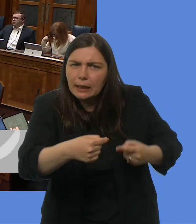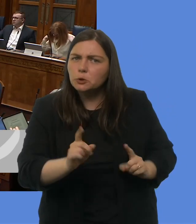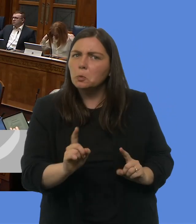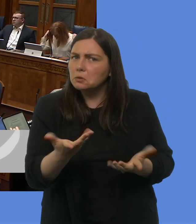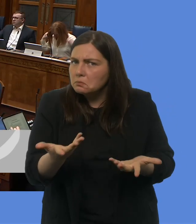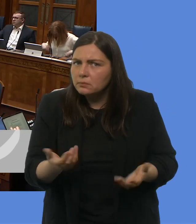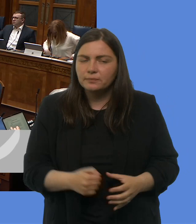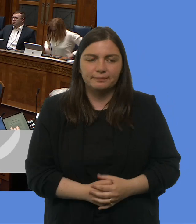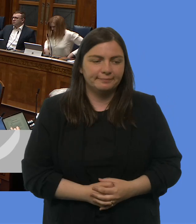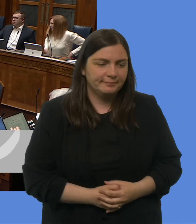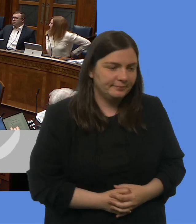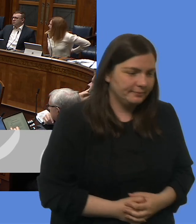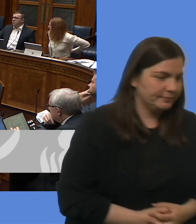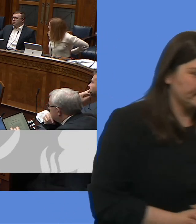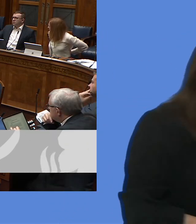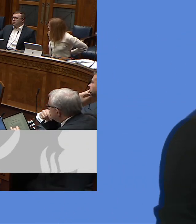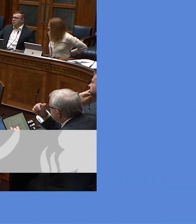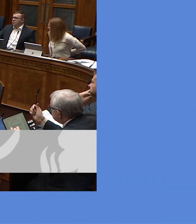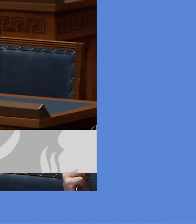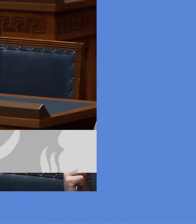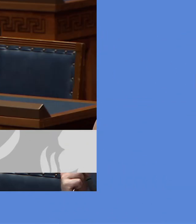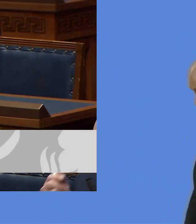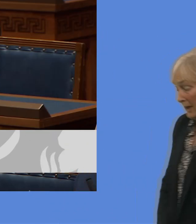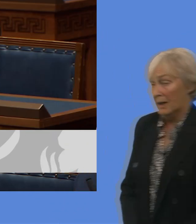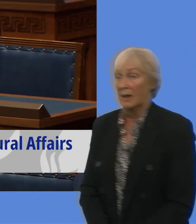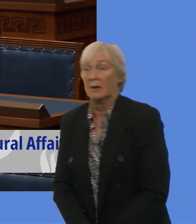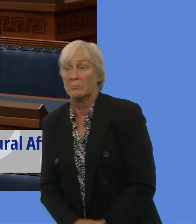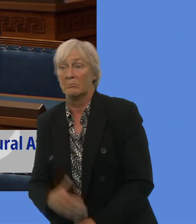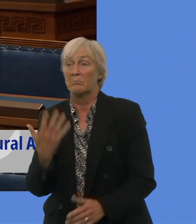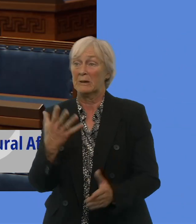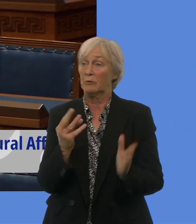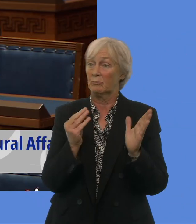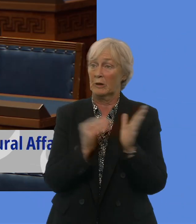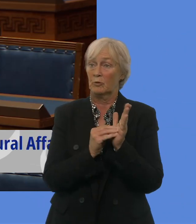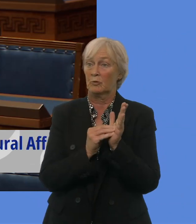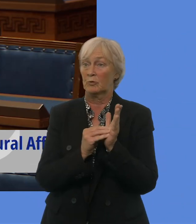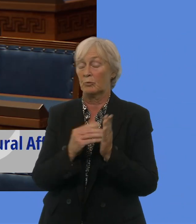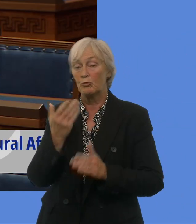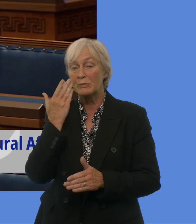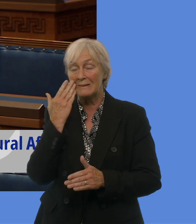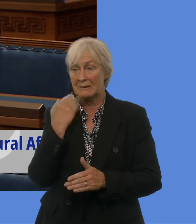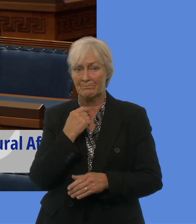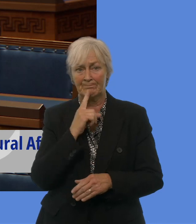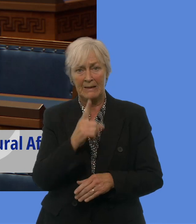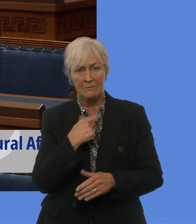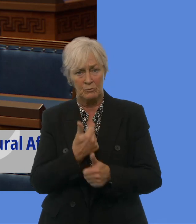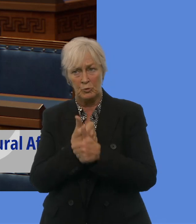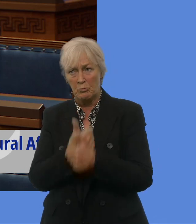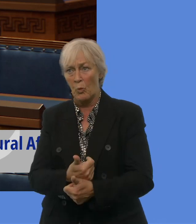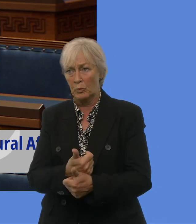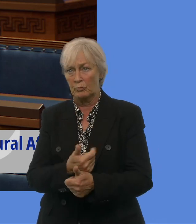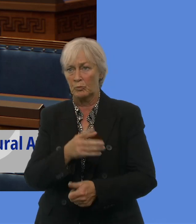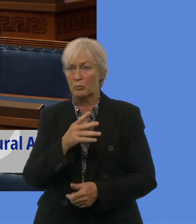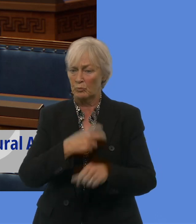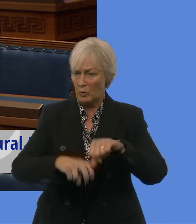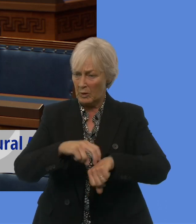colleague? So I've been on the record previously that I would support the Infrastructure Minister in funding bids for Northern Ireland Water, and that's the